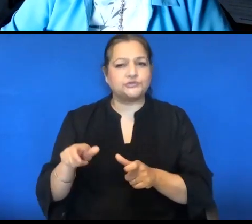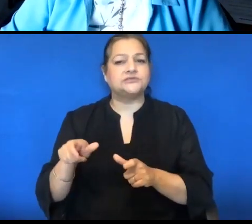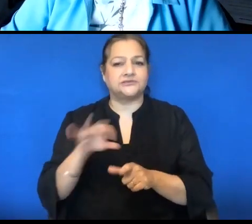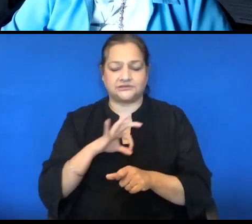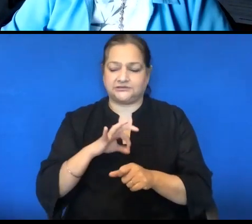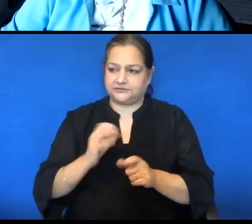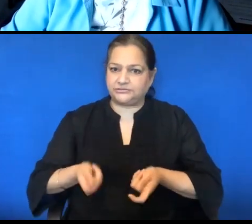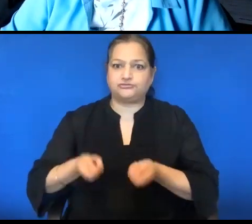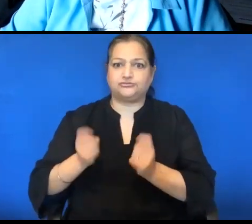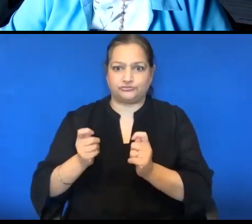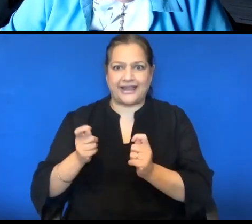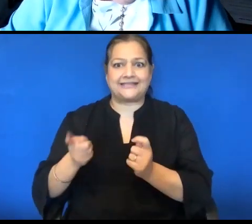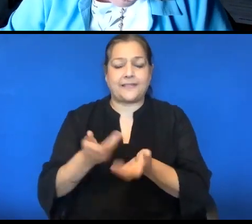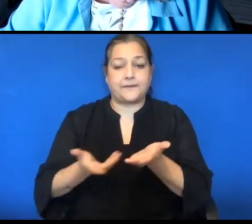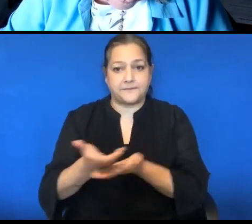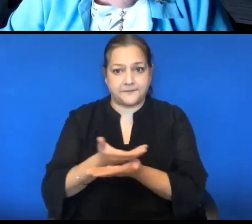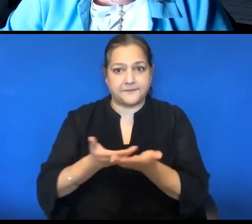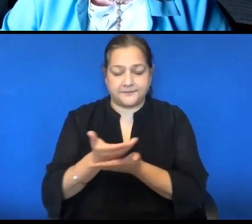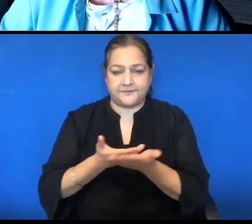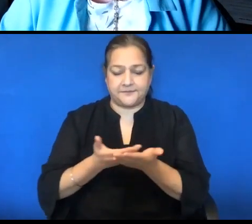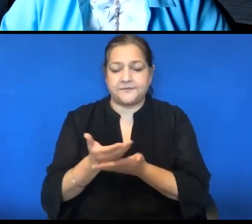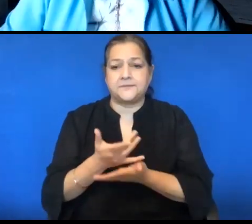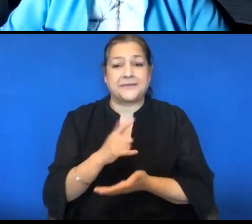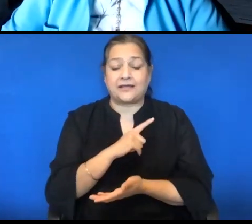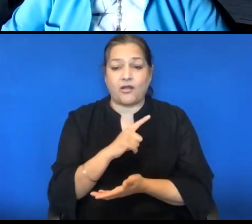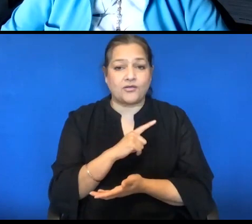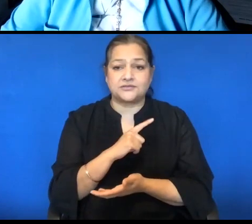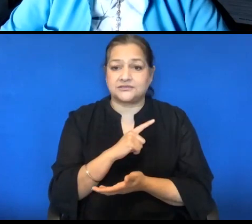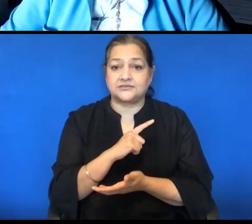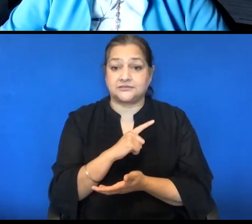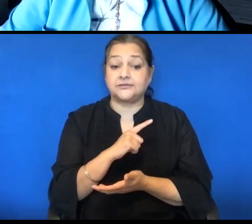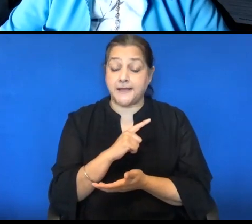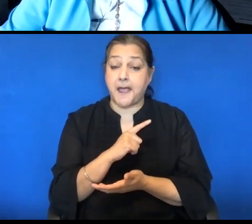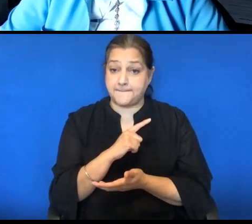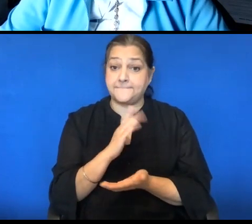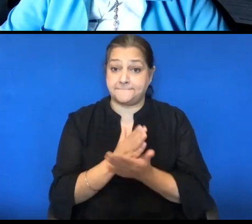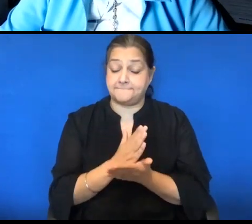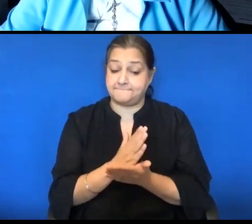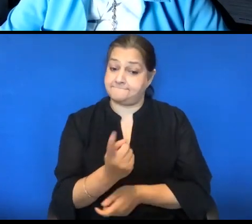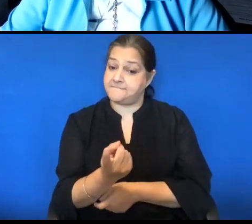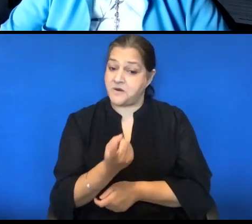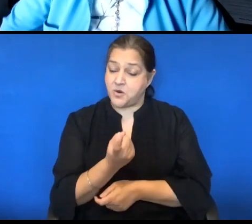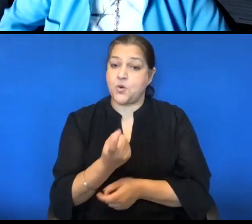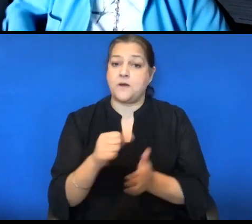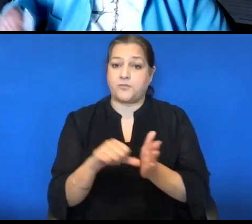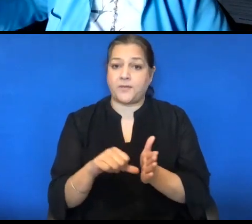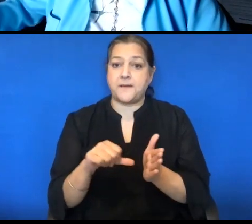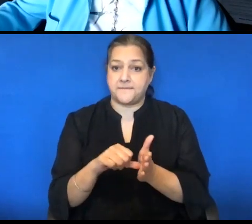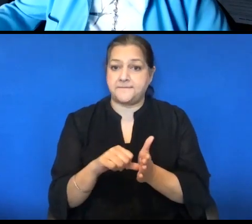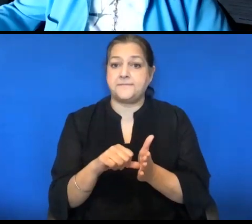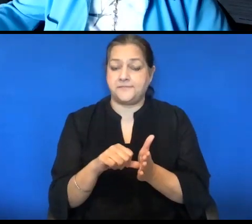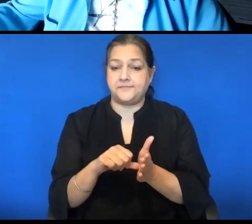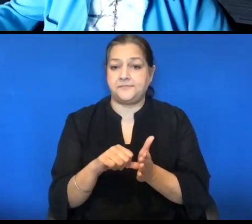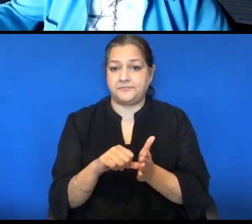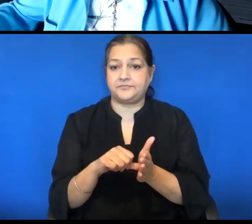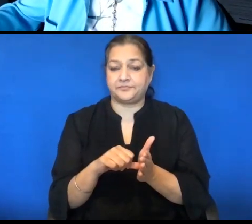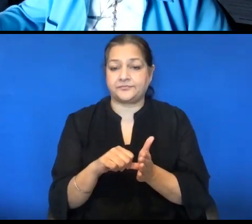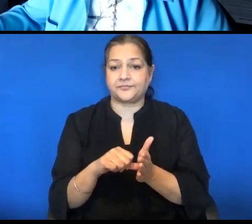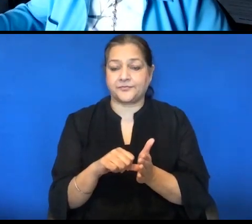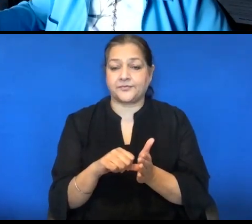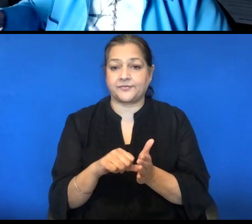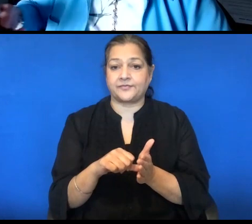points, because we are facing a real problem. And one of the things that we have to